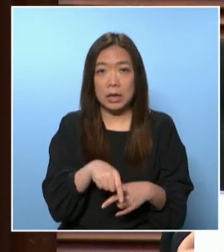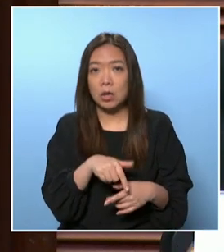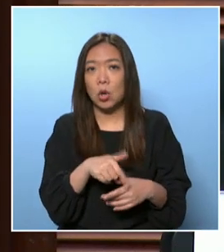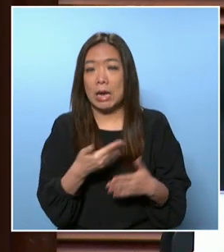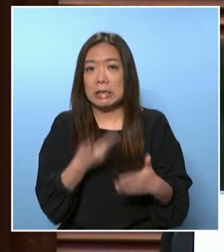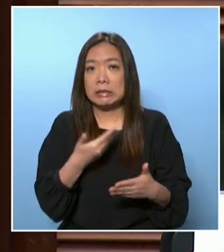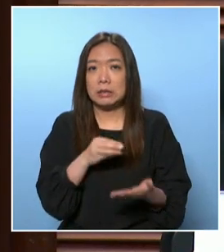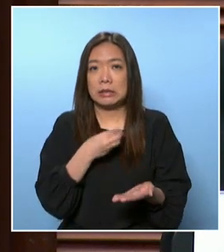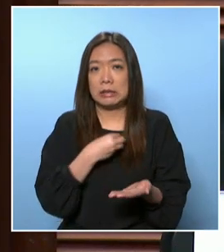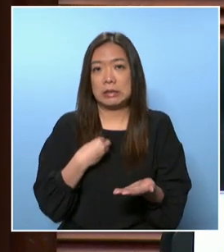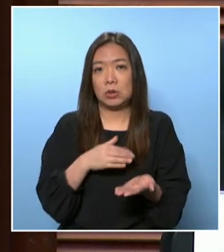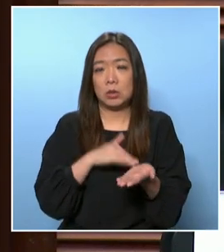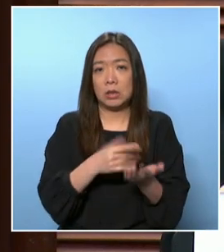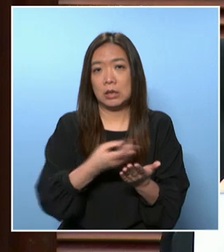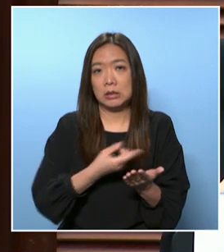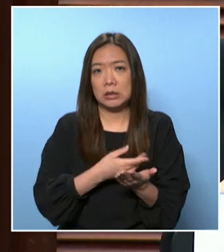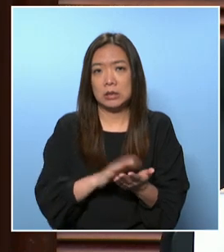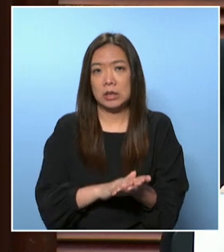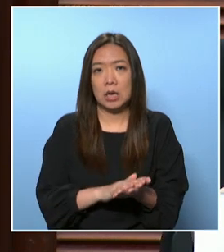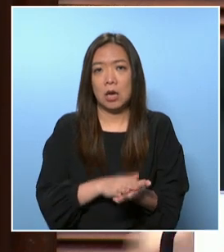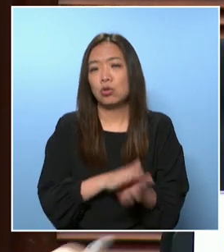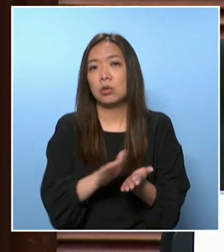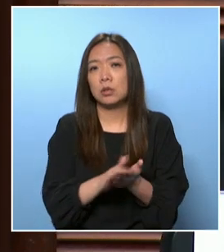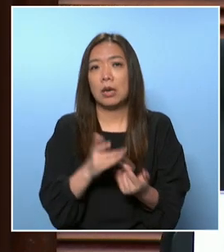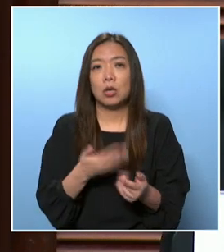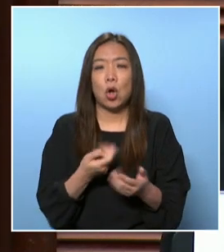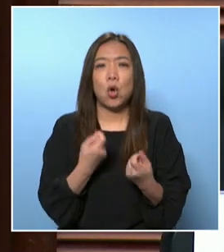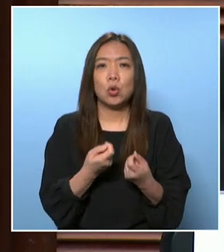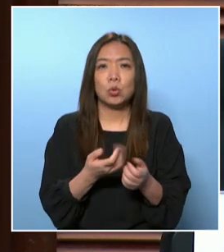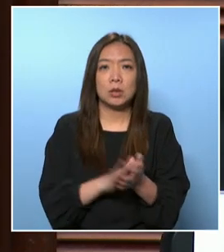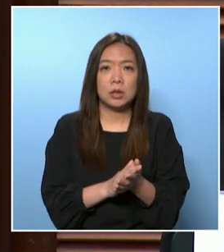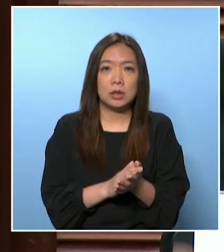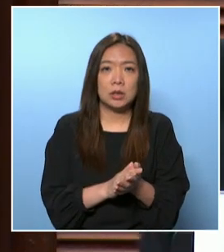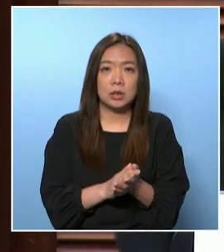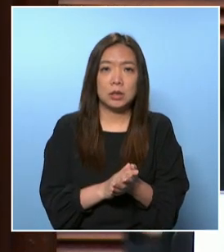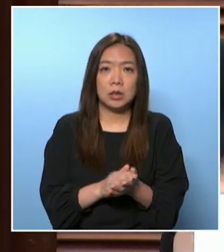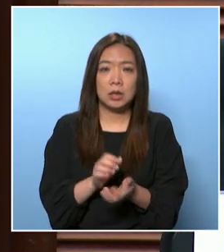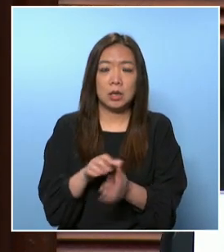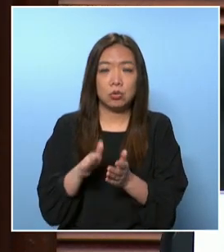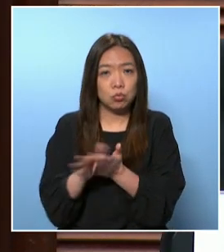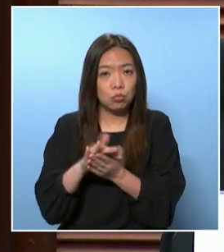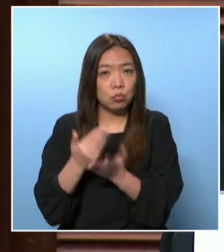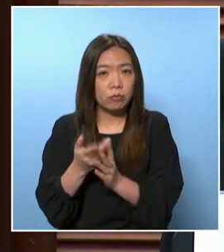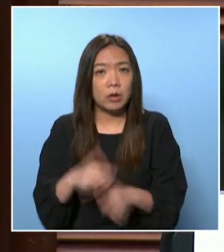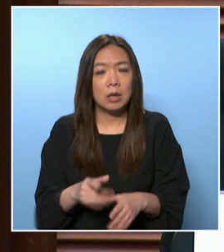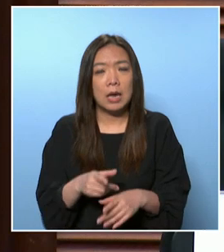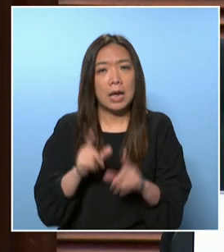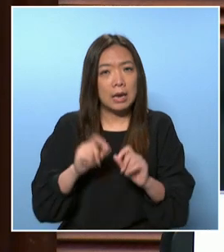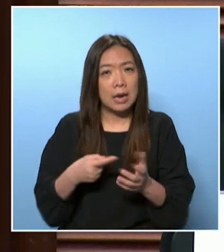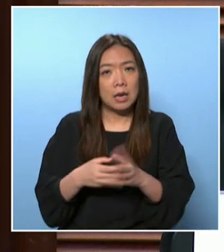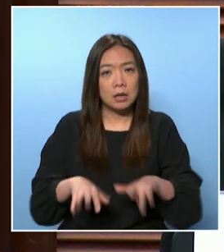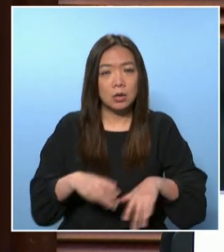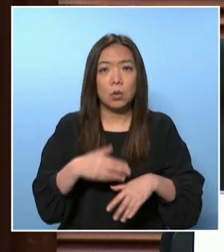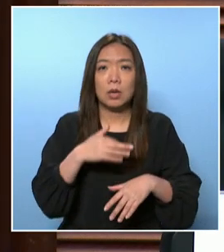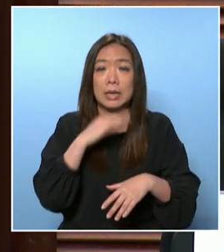people can revoke the AMD. This is the cautious making, easy revoking